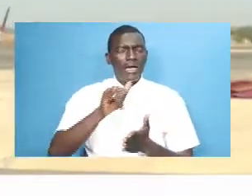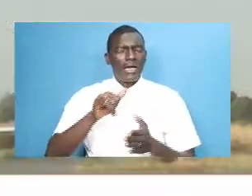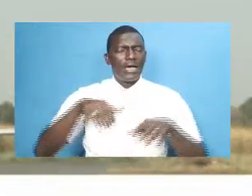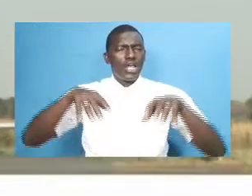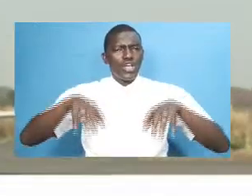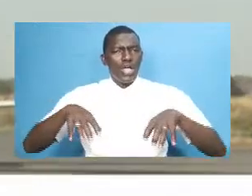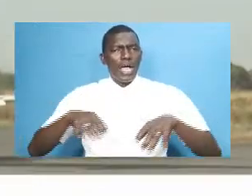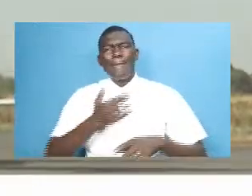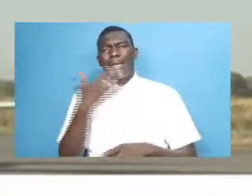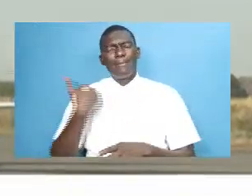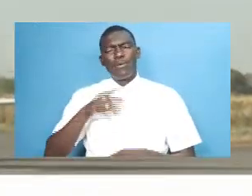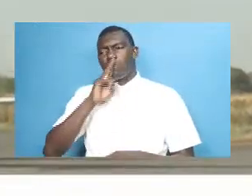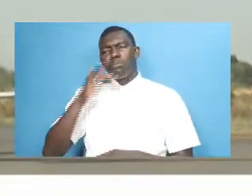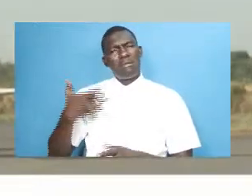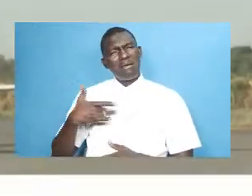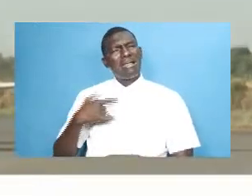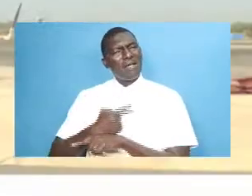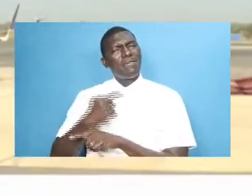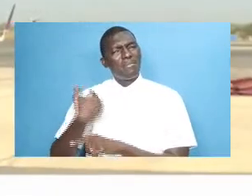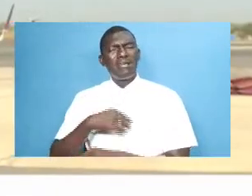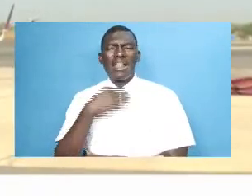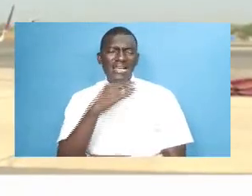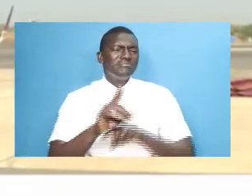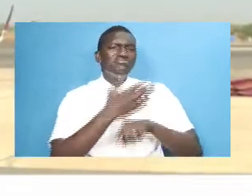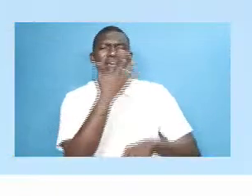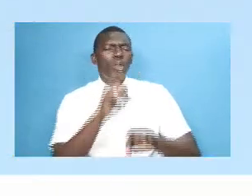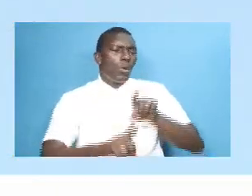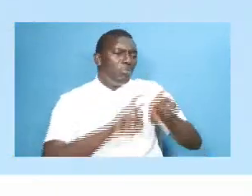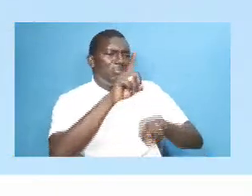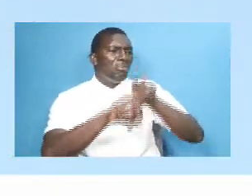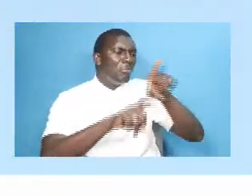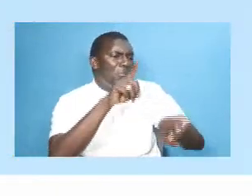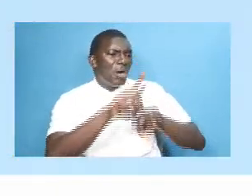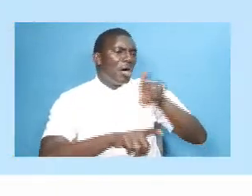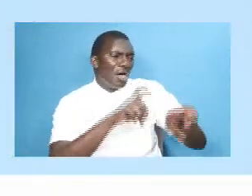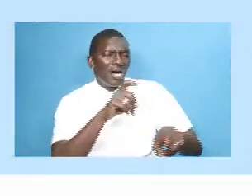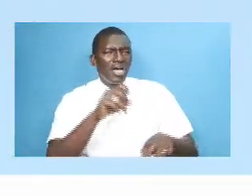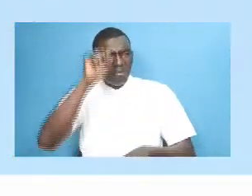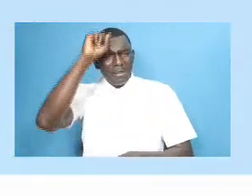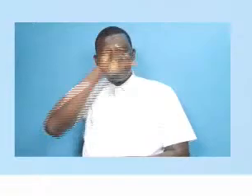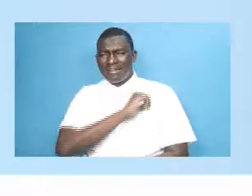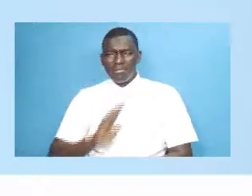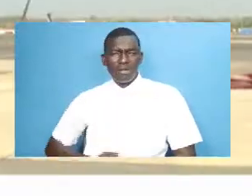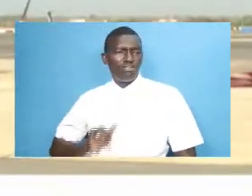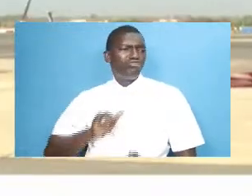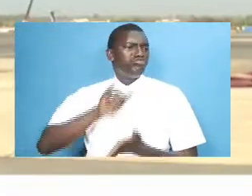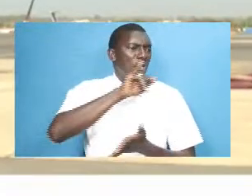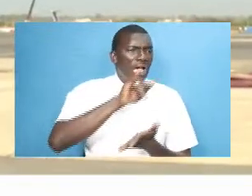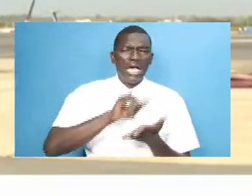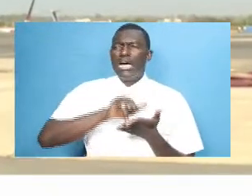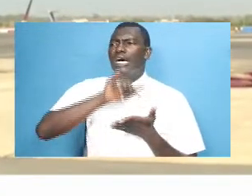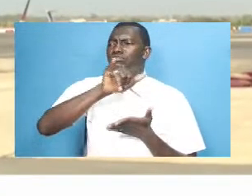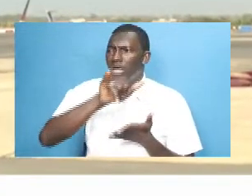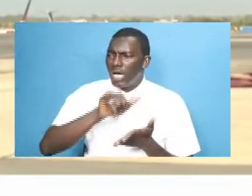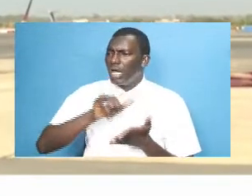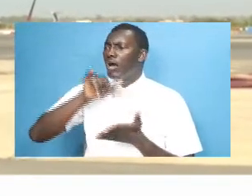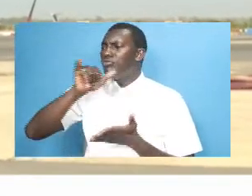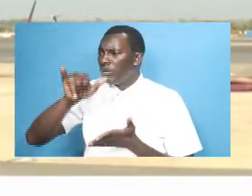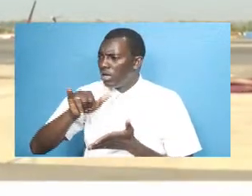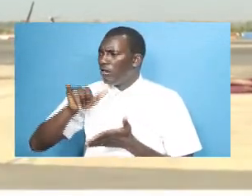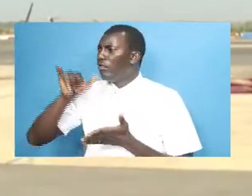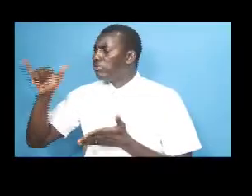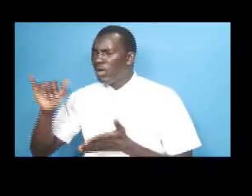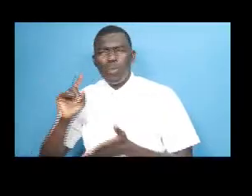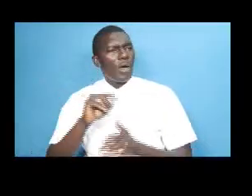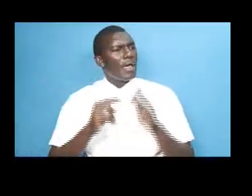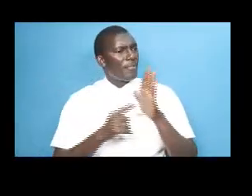media asking questions regarding the president's recent frequent travels overseas. What is important is that the president is traveling to Congo